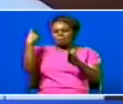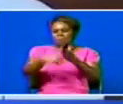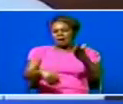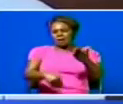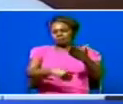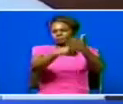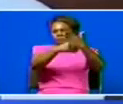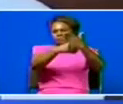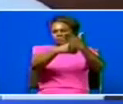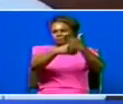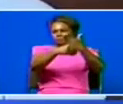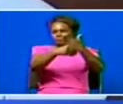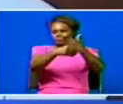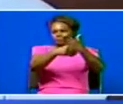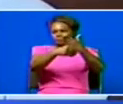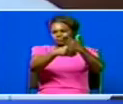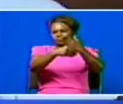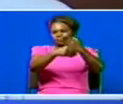increment. The